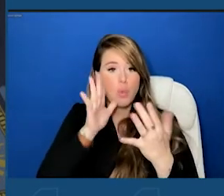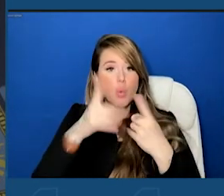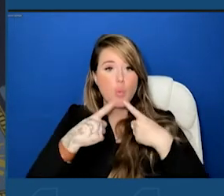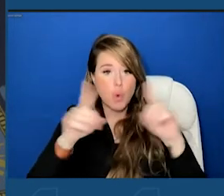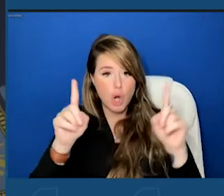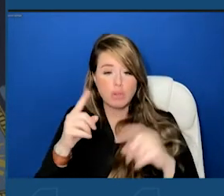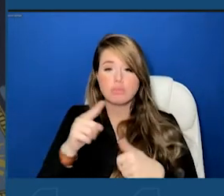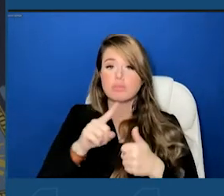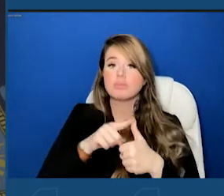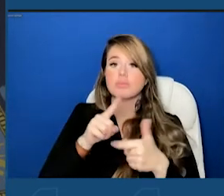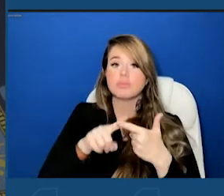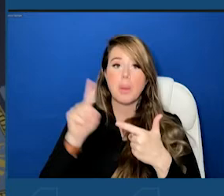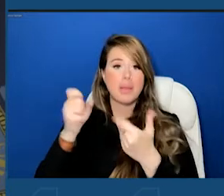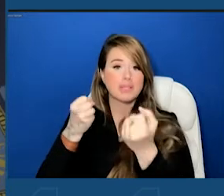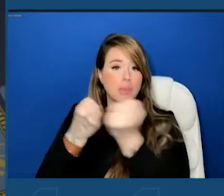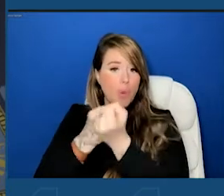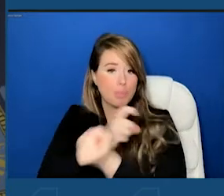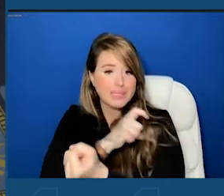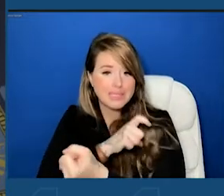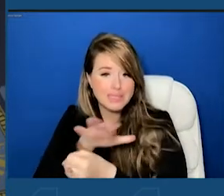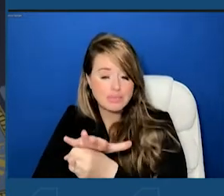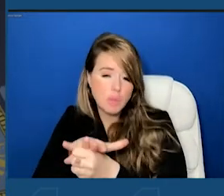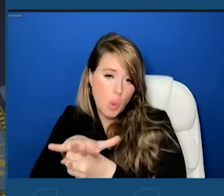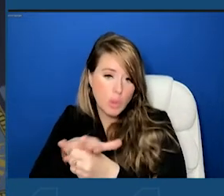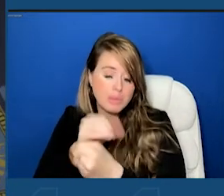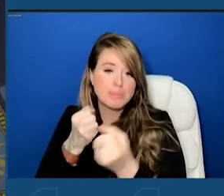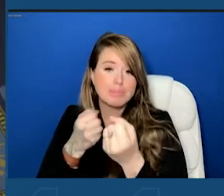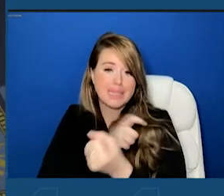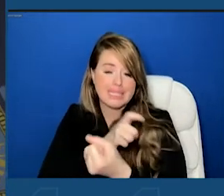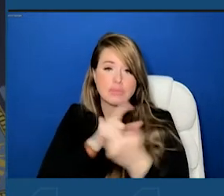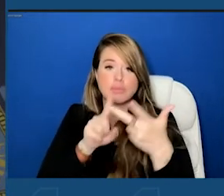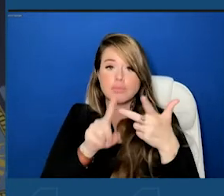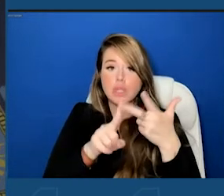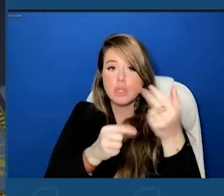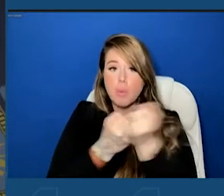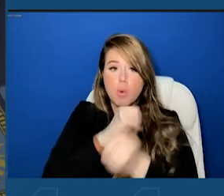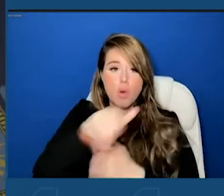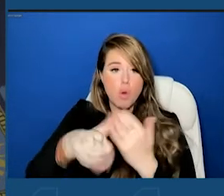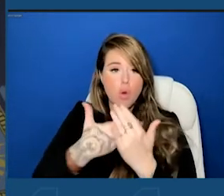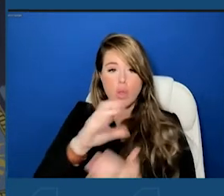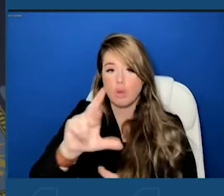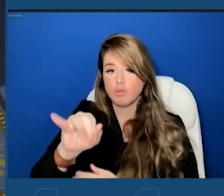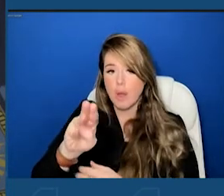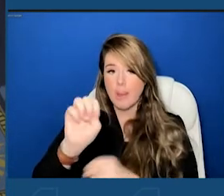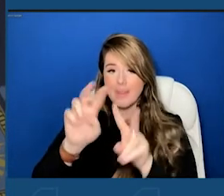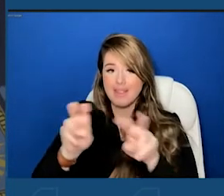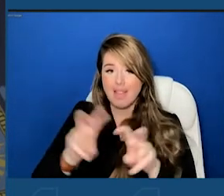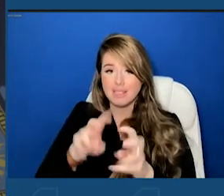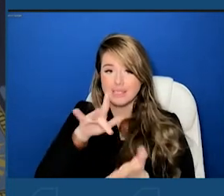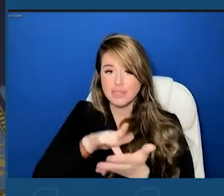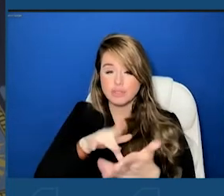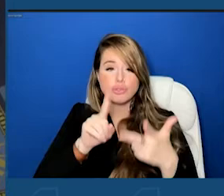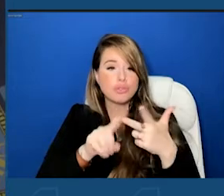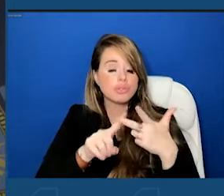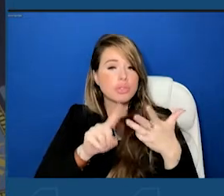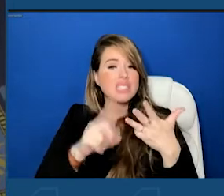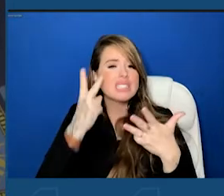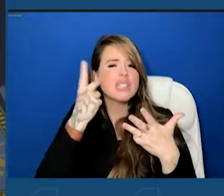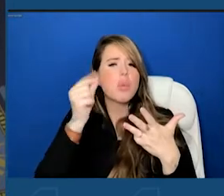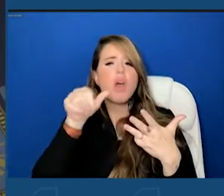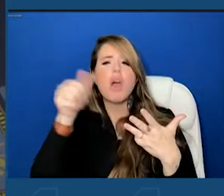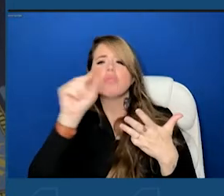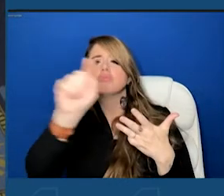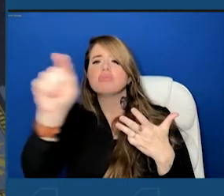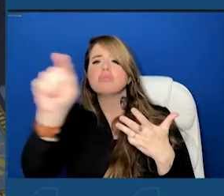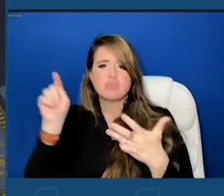departments. Focus on supporting all of our crime analysis centers. Finding what else is going on in other parts of the country. Is